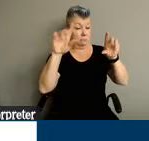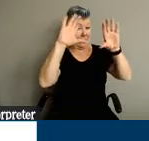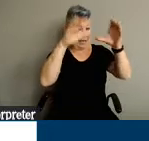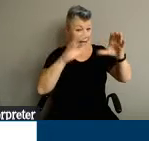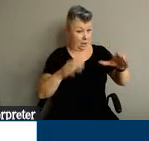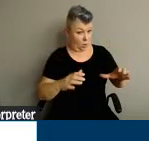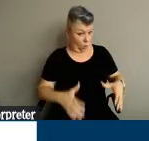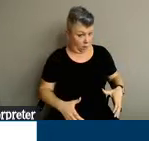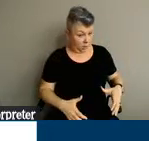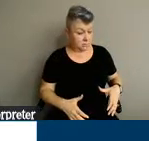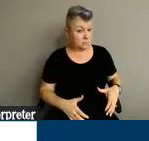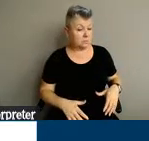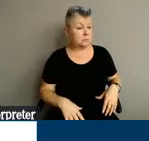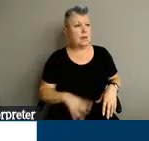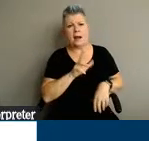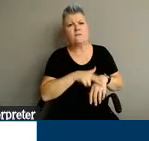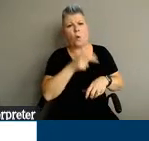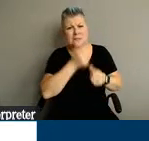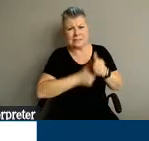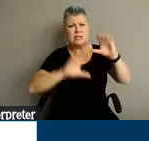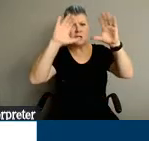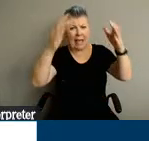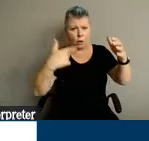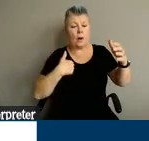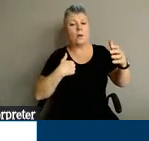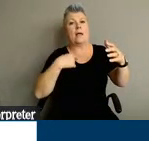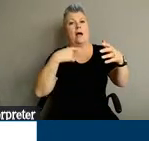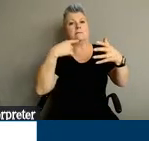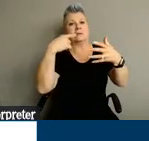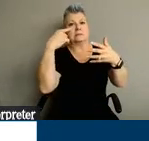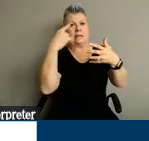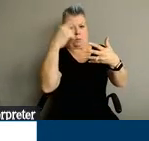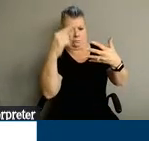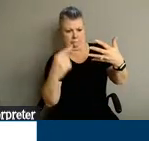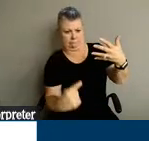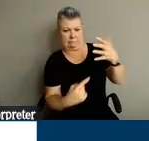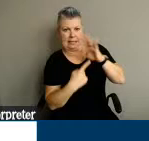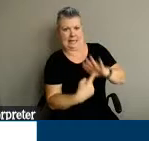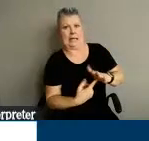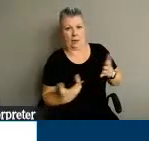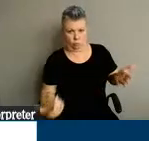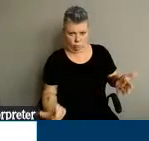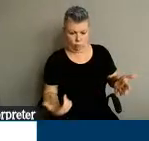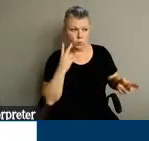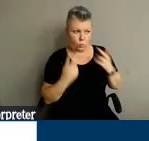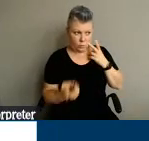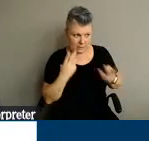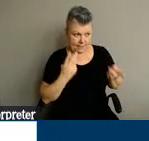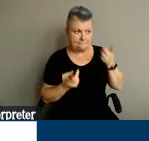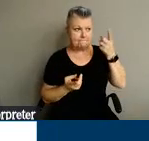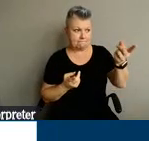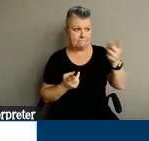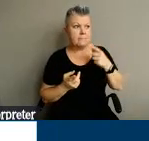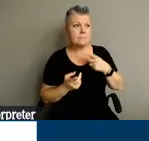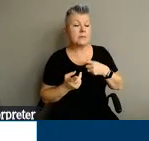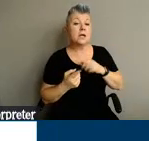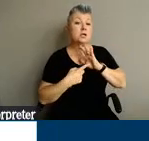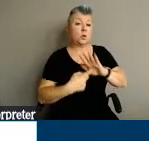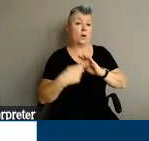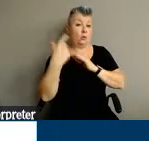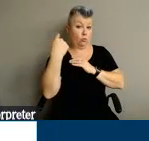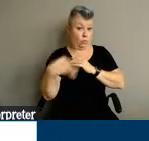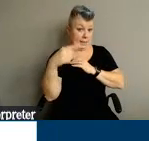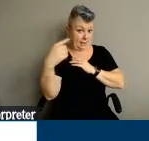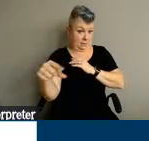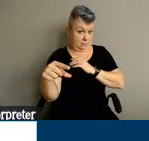of course, under each of those categories is separate indicators, but you can see this is a heat map, and so what it's showing is the green